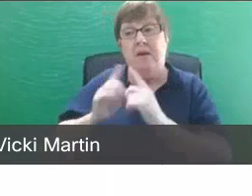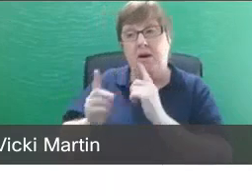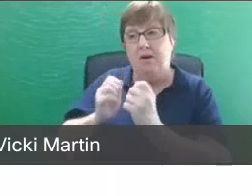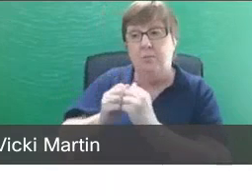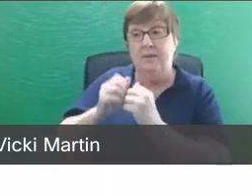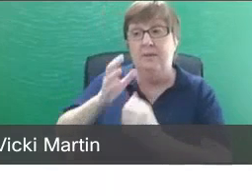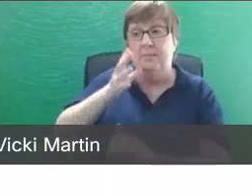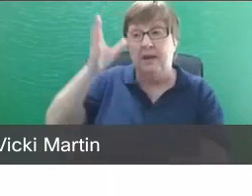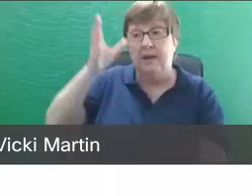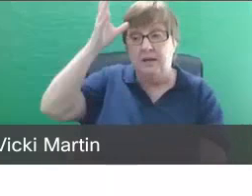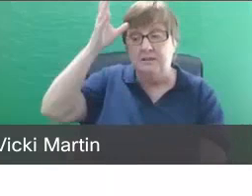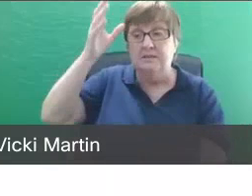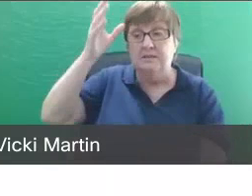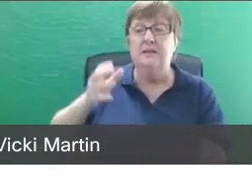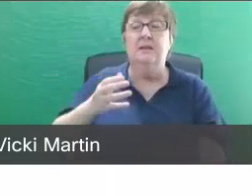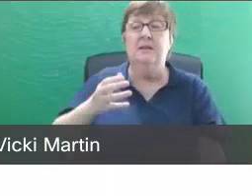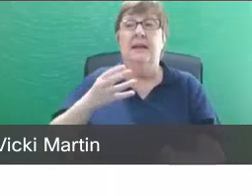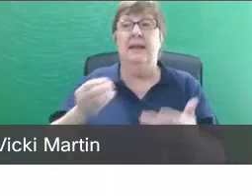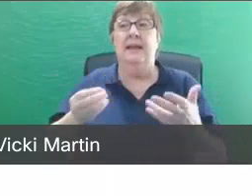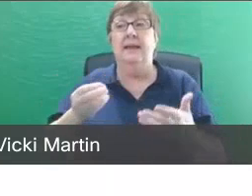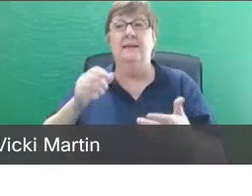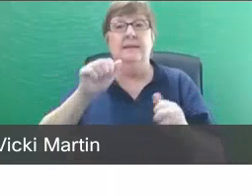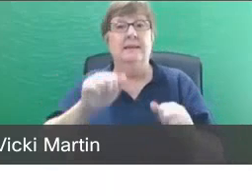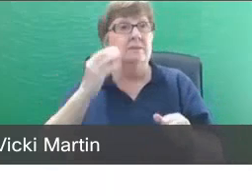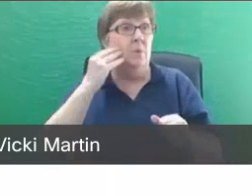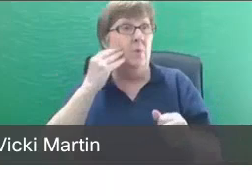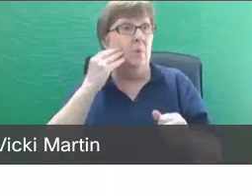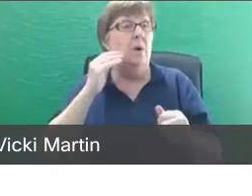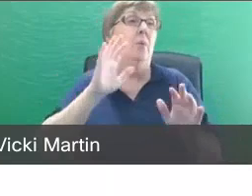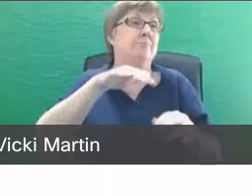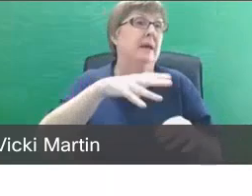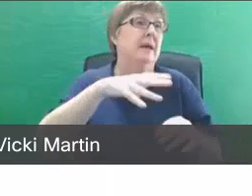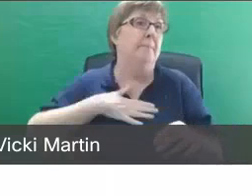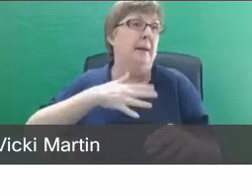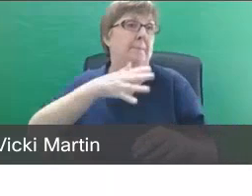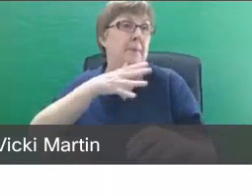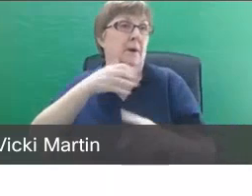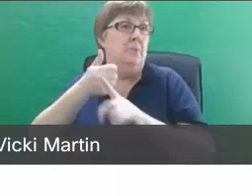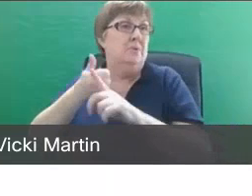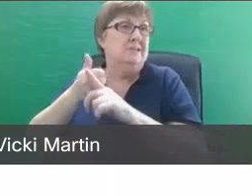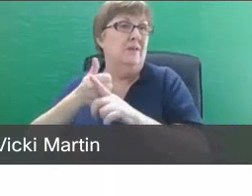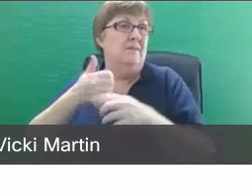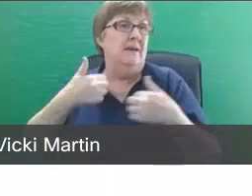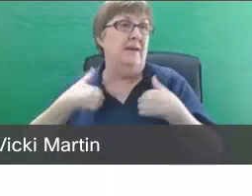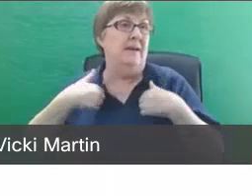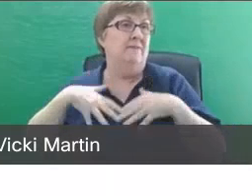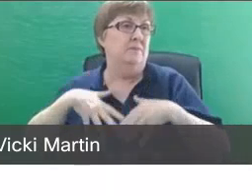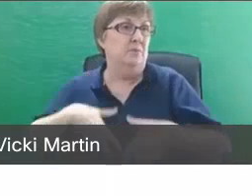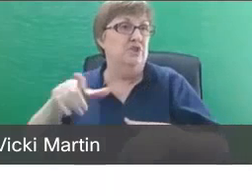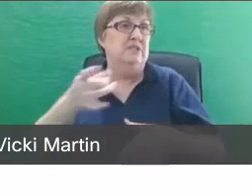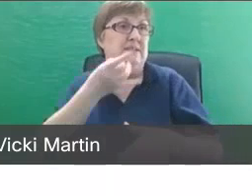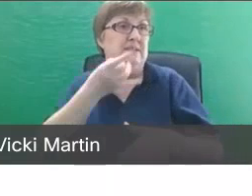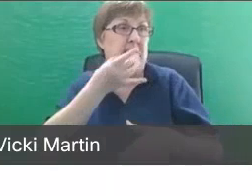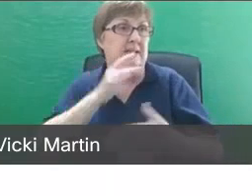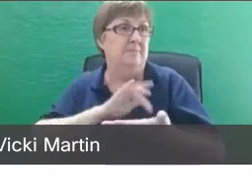my mom has suffered with depression, and she talks to someone or she's on medication, so a lot of times